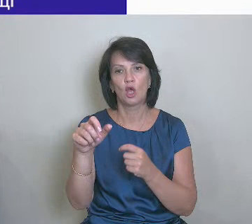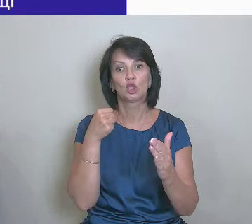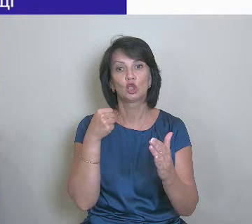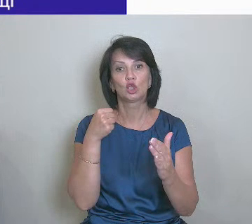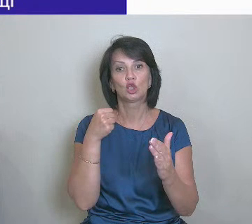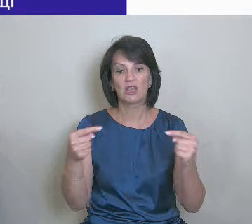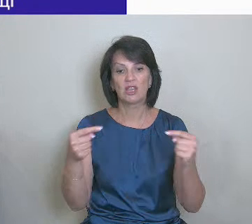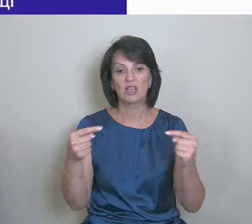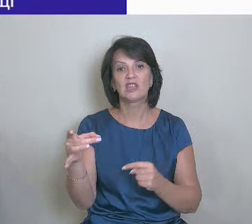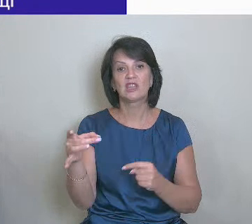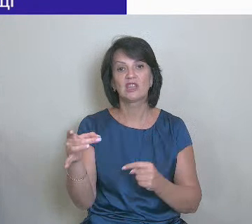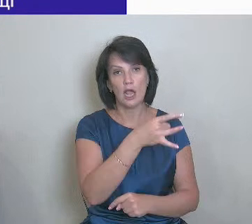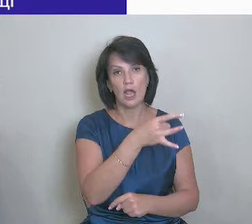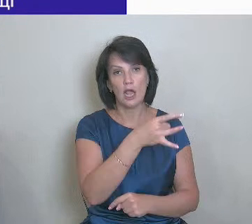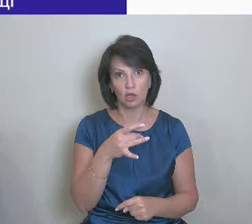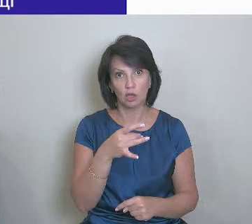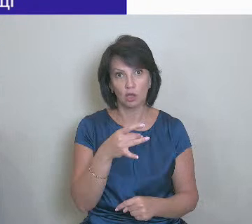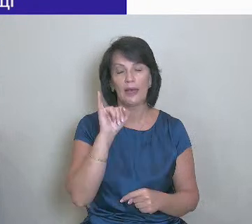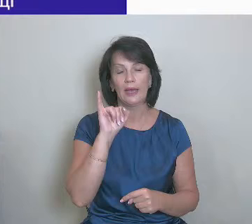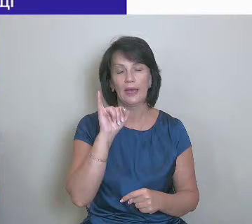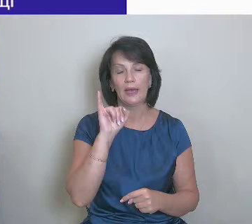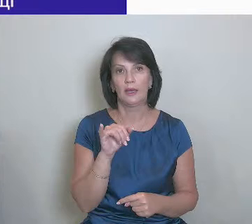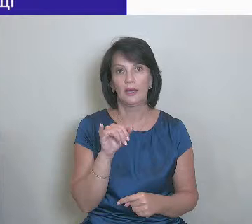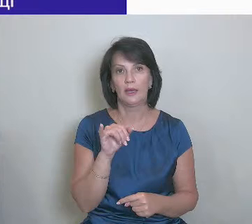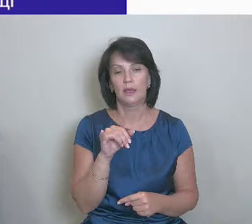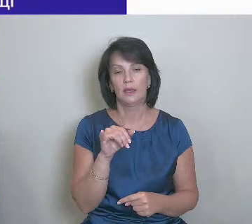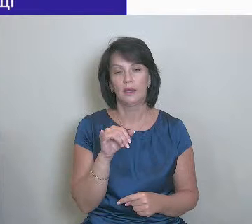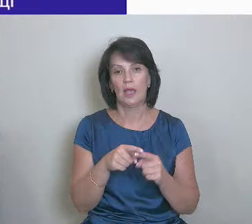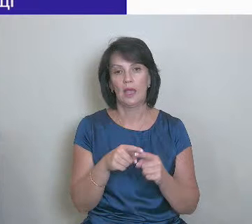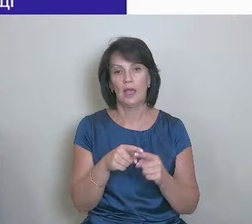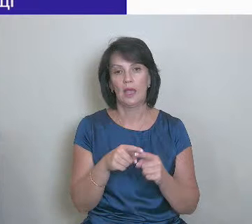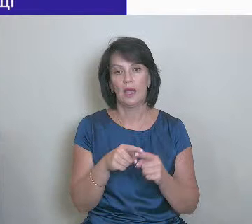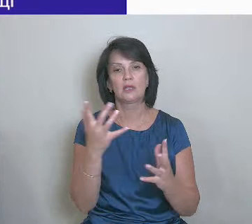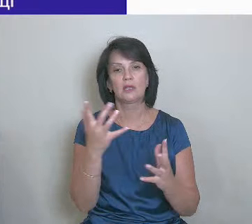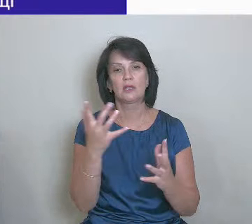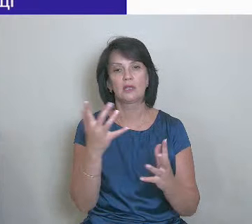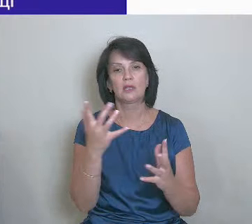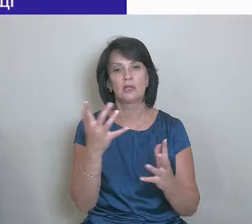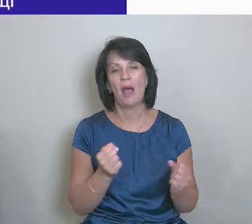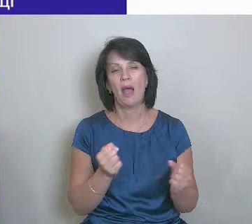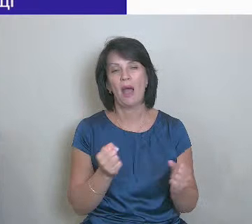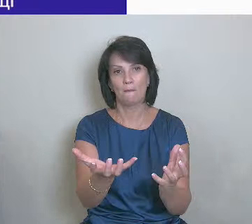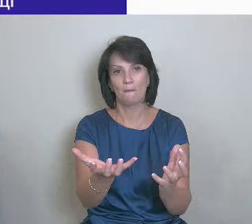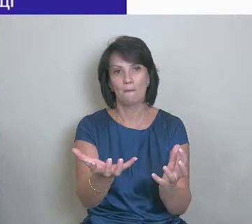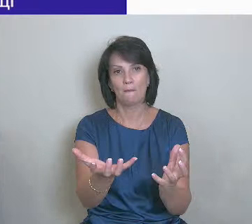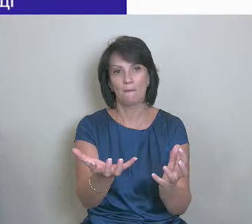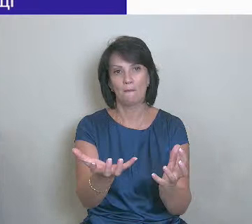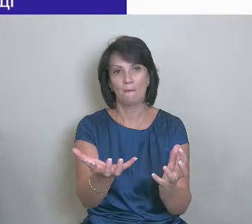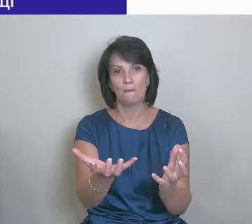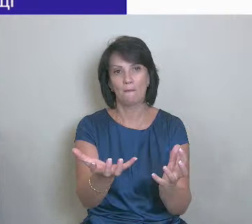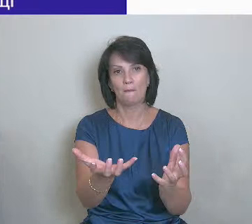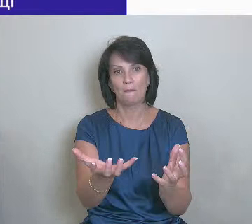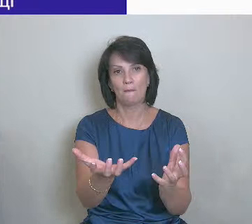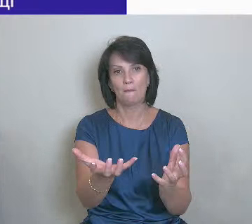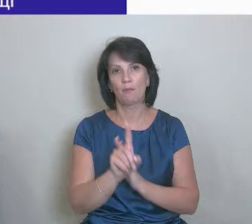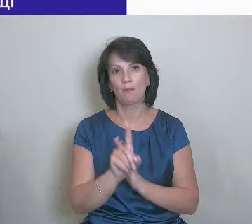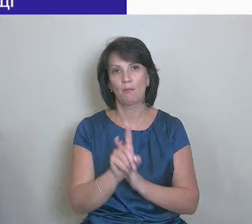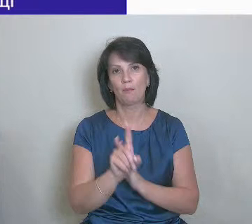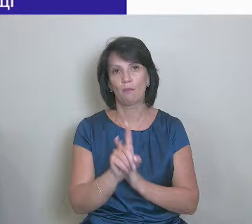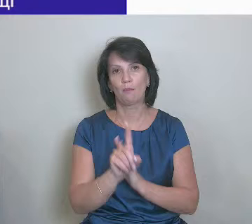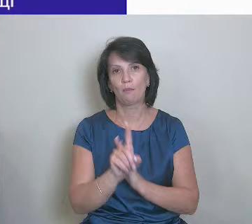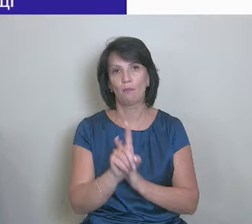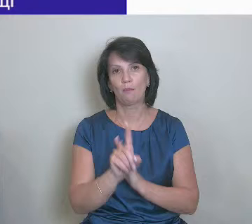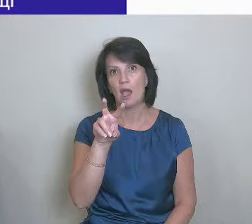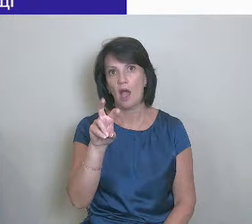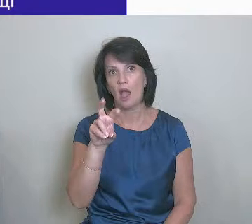documentation to the relevant rayon commissions. But these changes, which the Parliament was trying